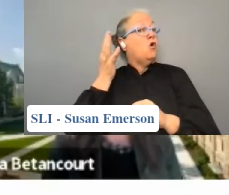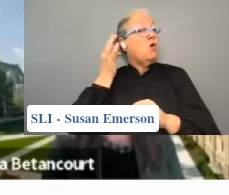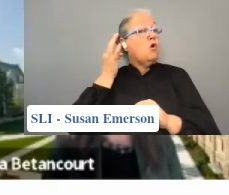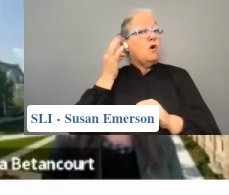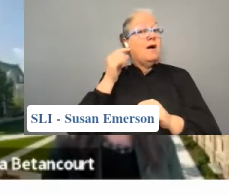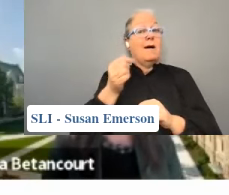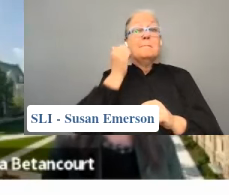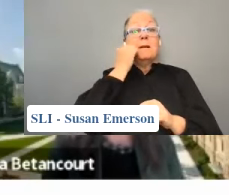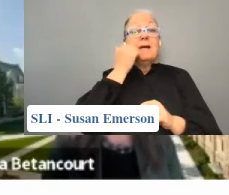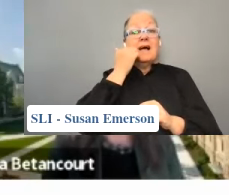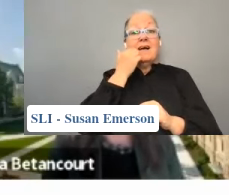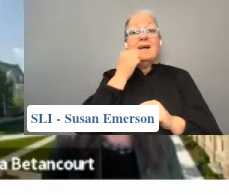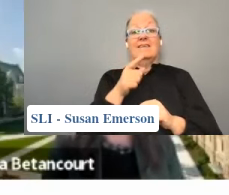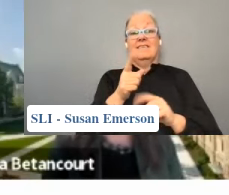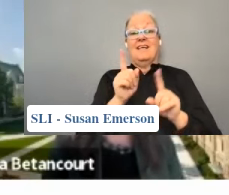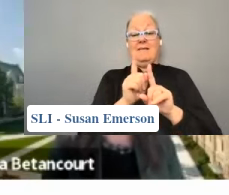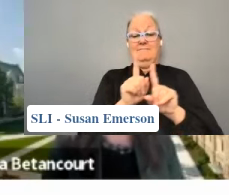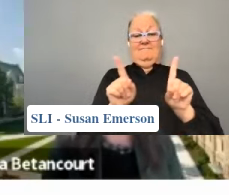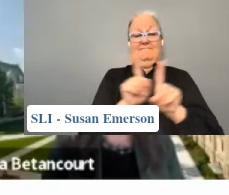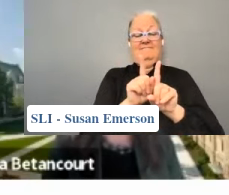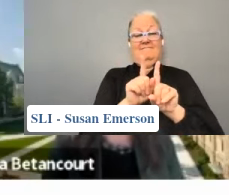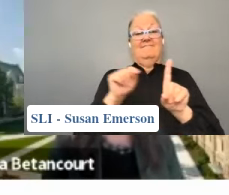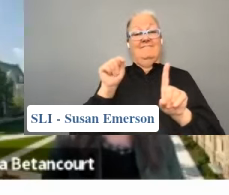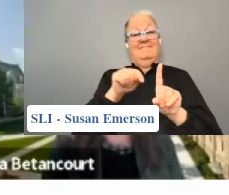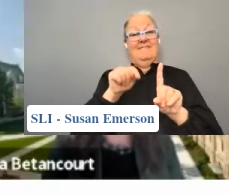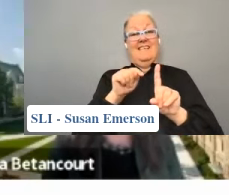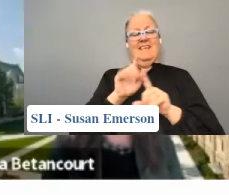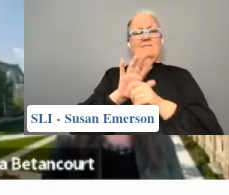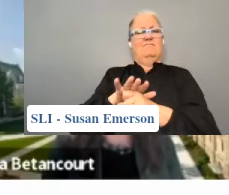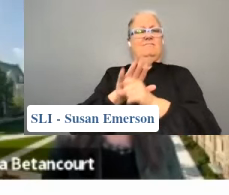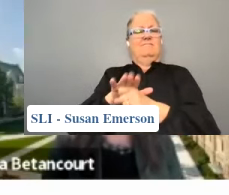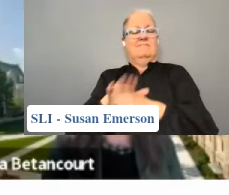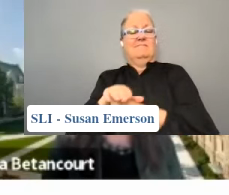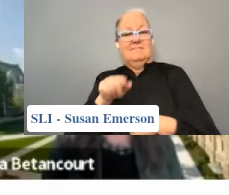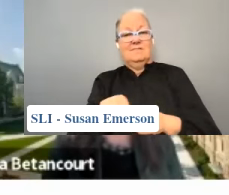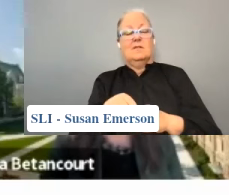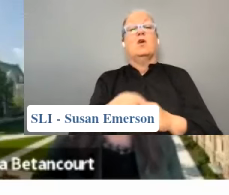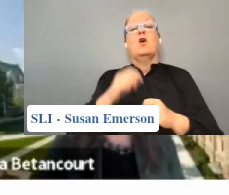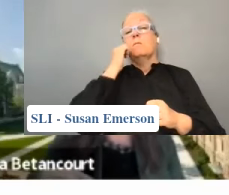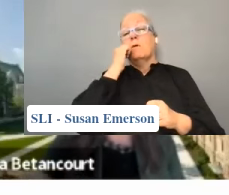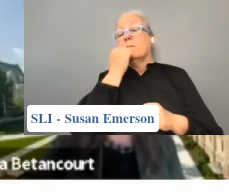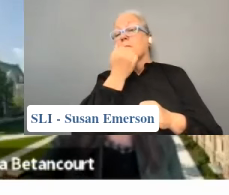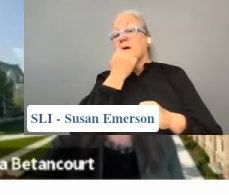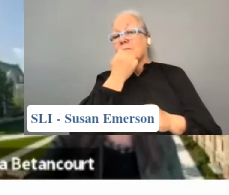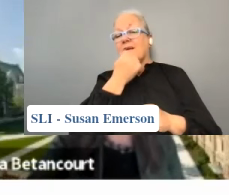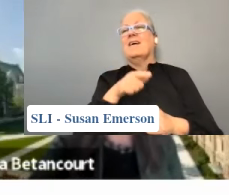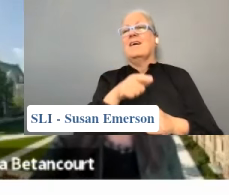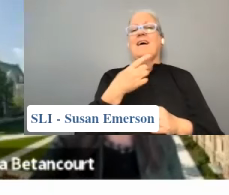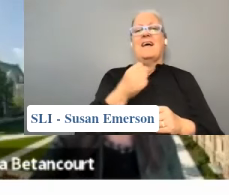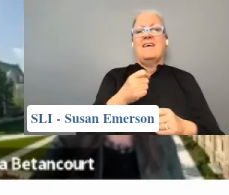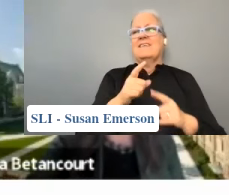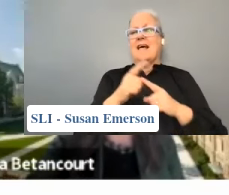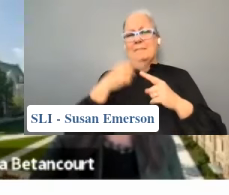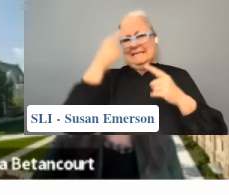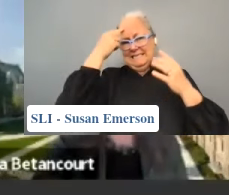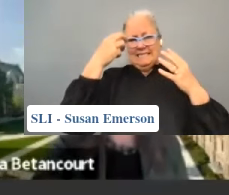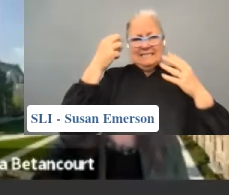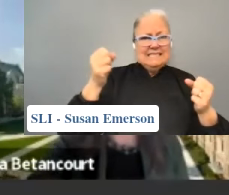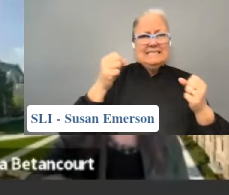violence. We also saw that both mothers and fathers showed a decrease in both depression and anxiety symptoms pre to post